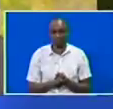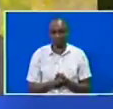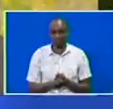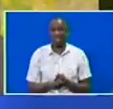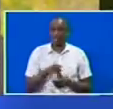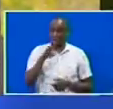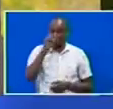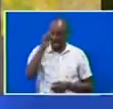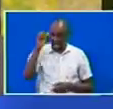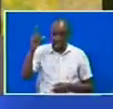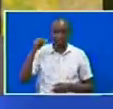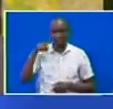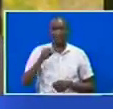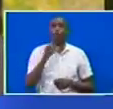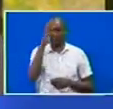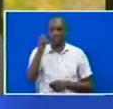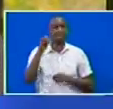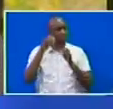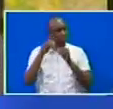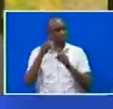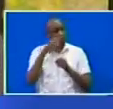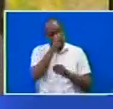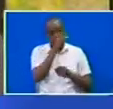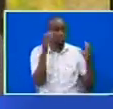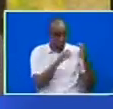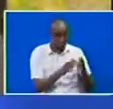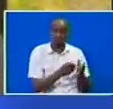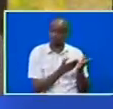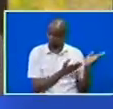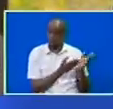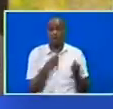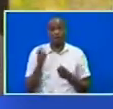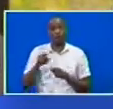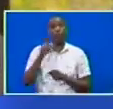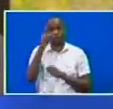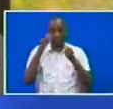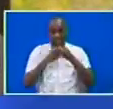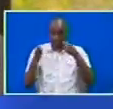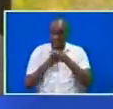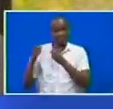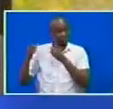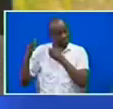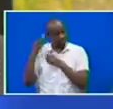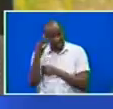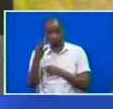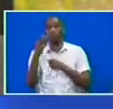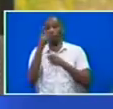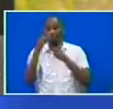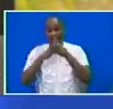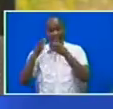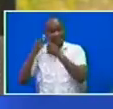Maalim, who is a former member of the ODM party, was Lagdera MP from 1993 to 1998, but made a comeback